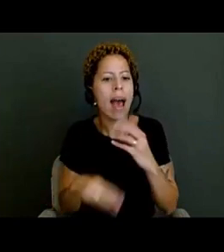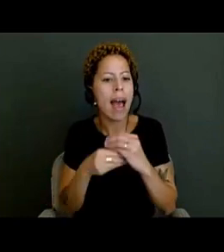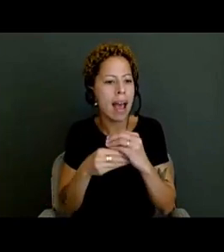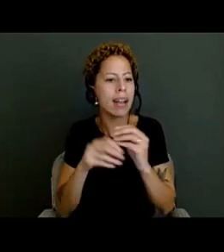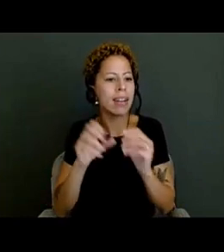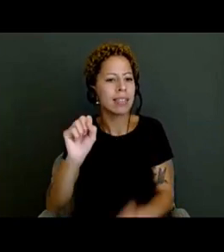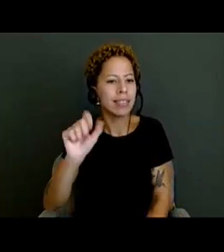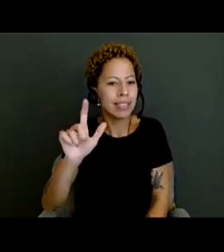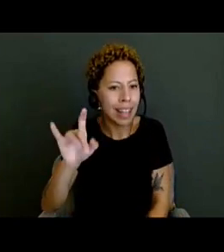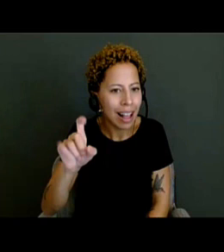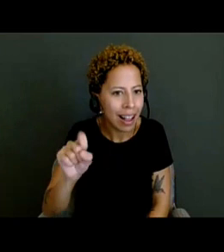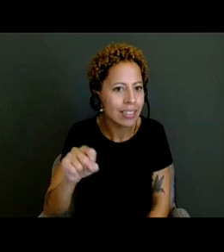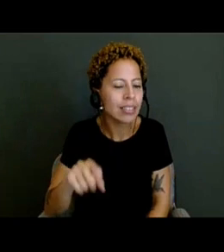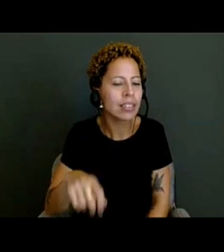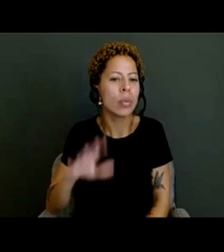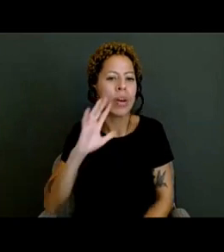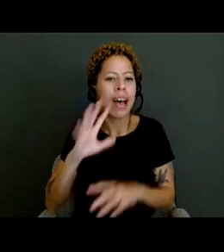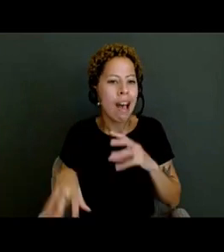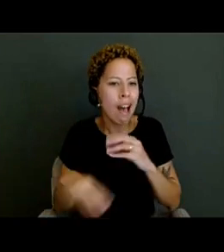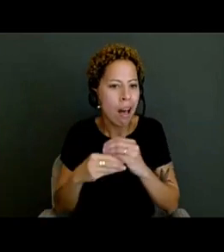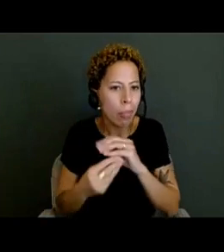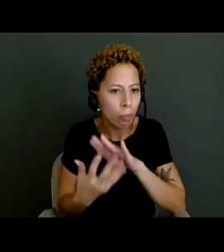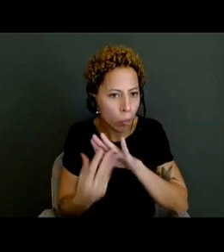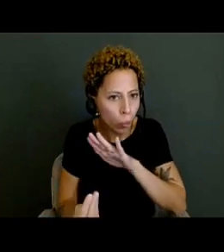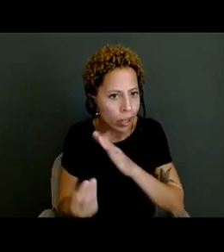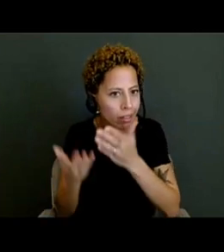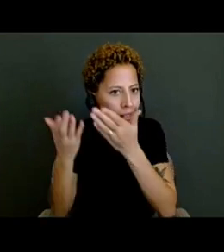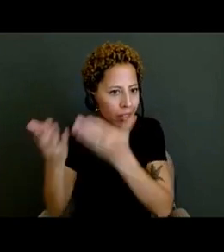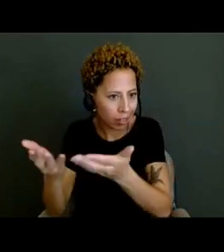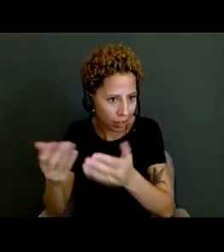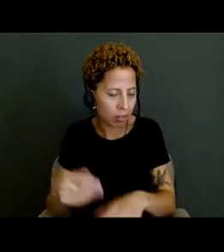let you know it's there. So you will be receiving a few more emails from